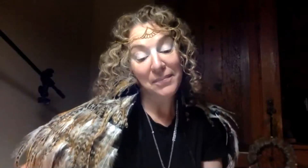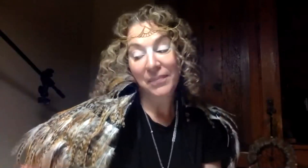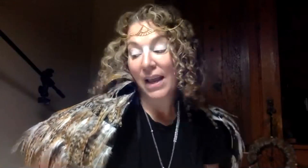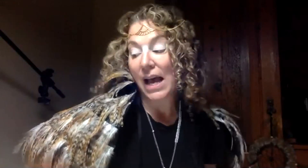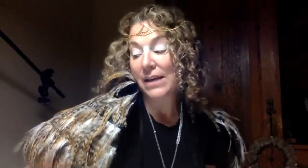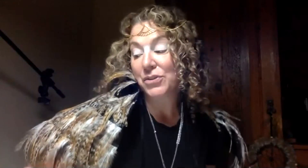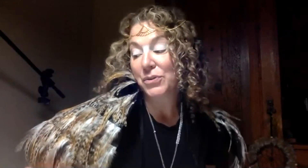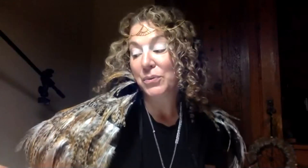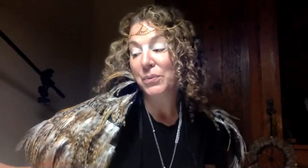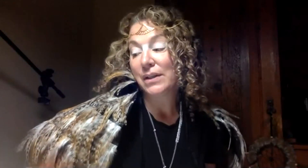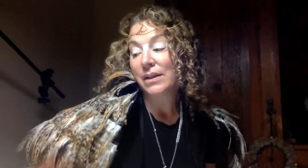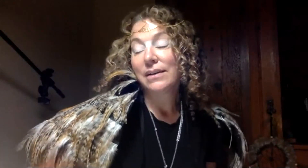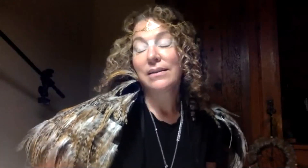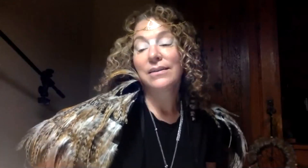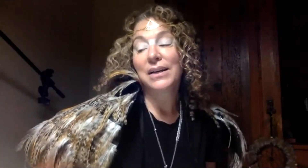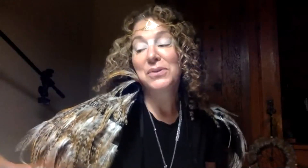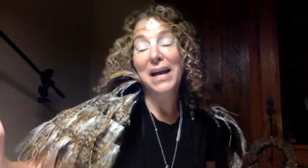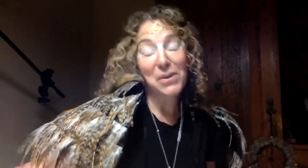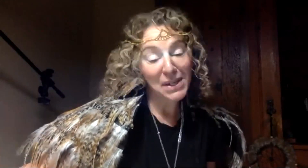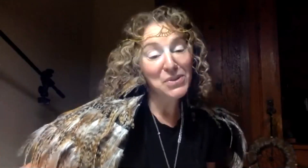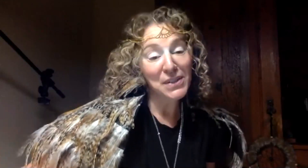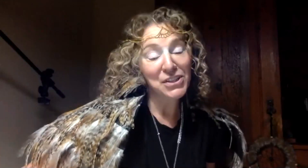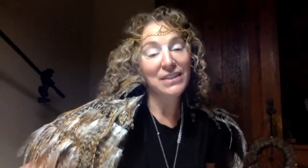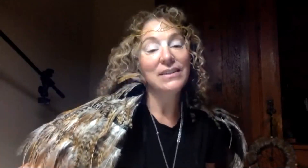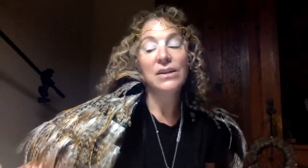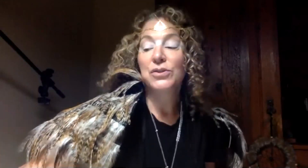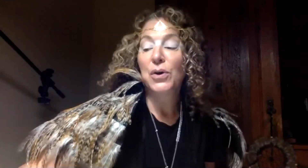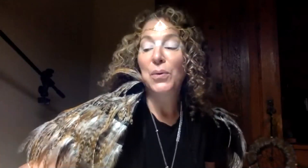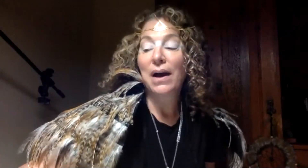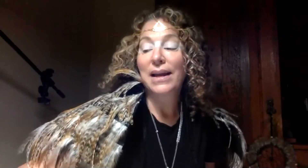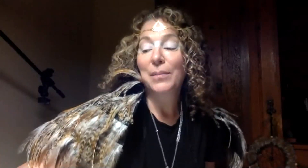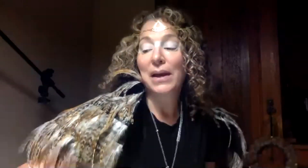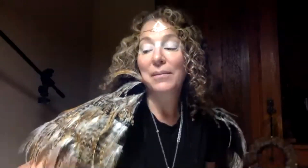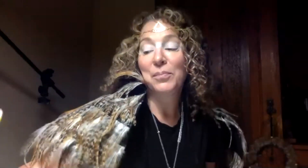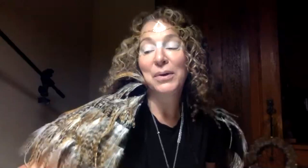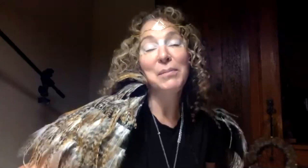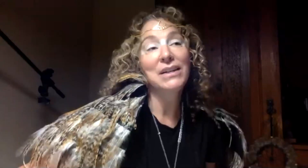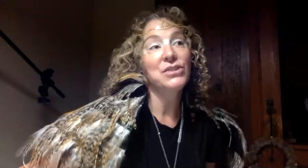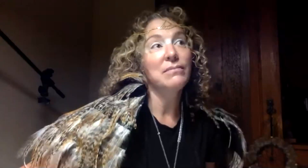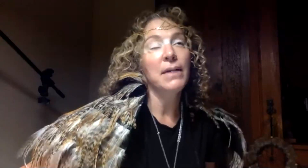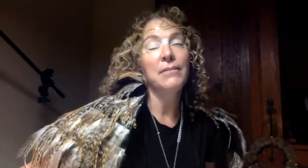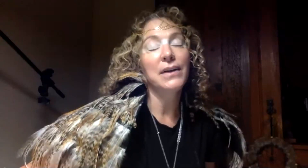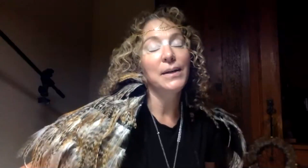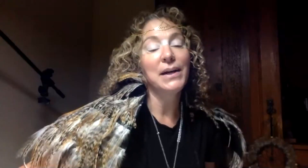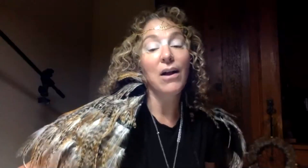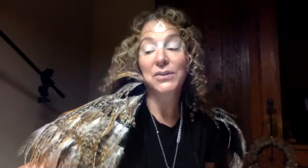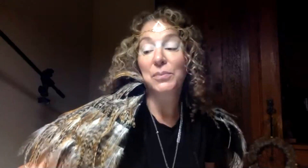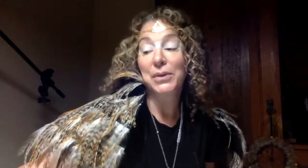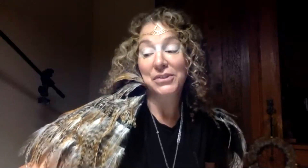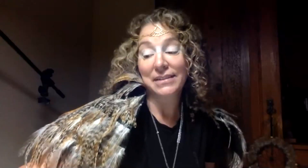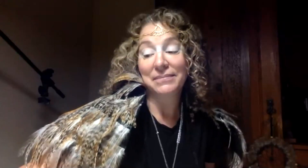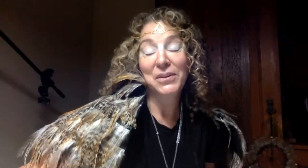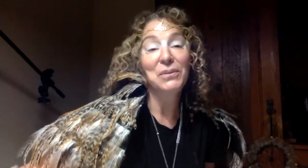art. I use coyote intuition. So I'm very